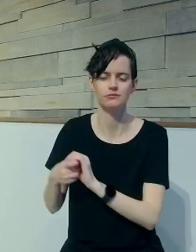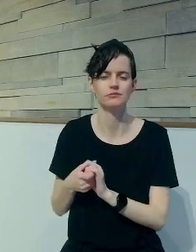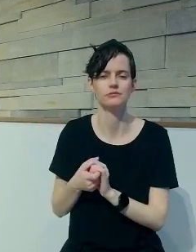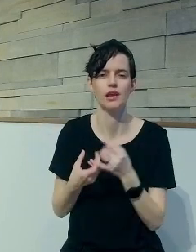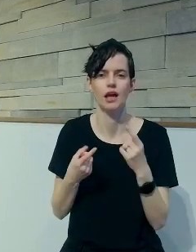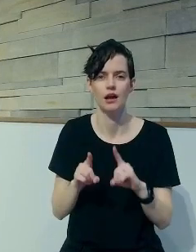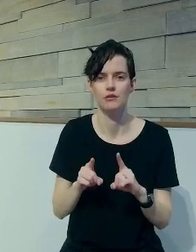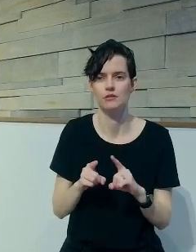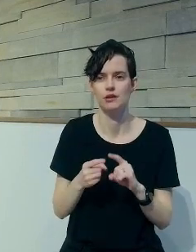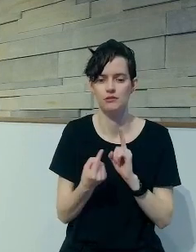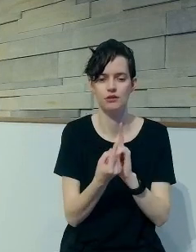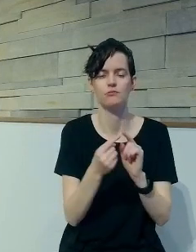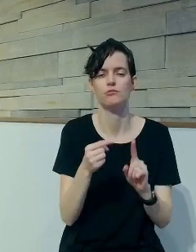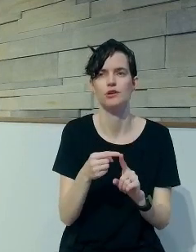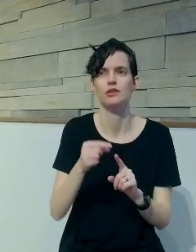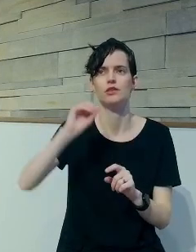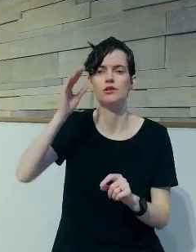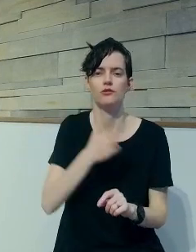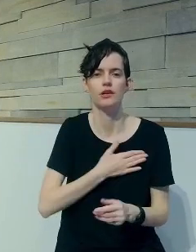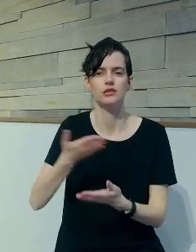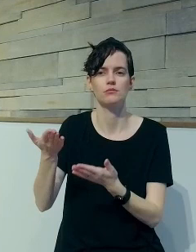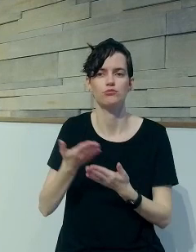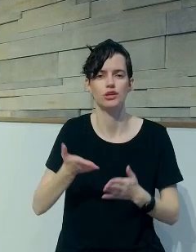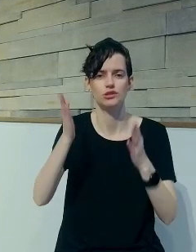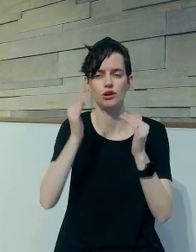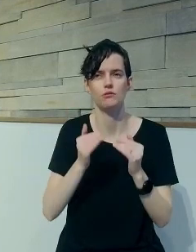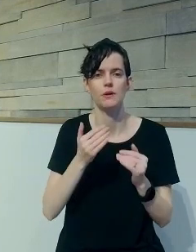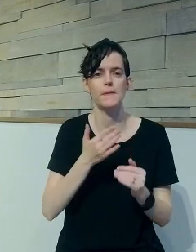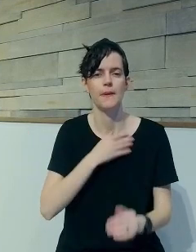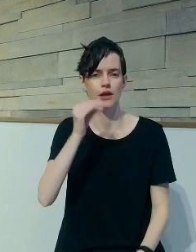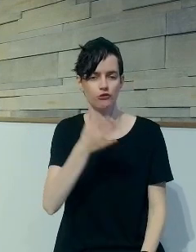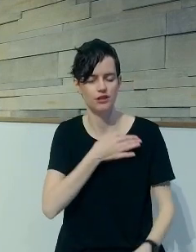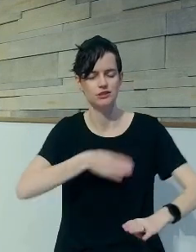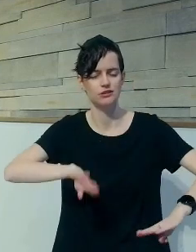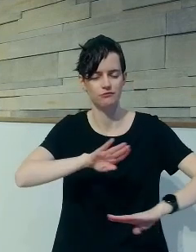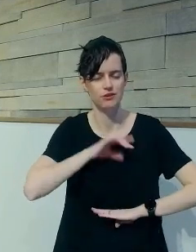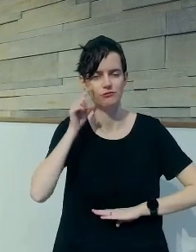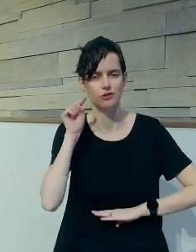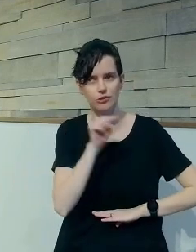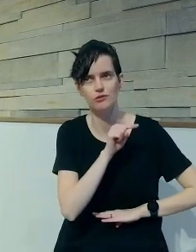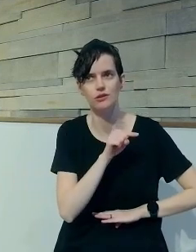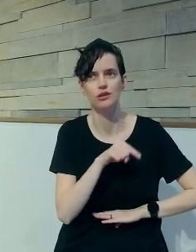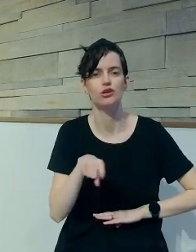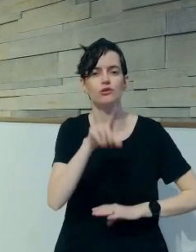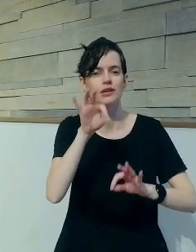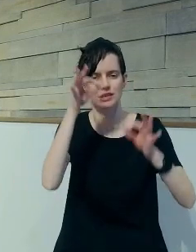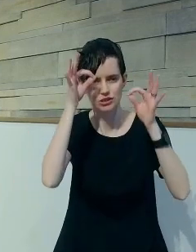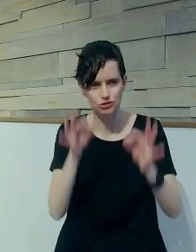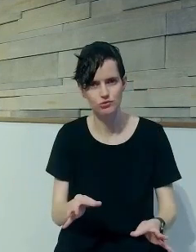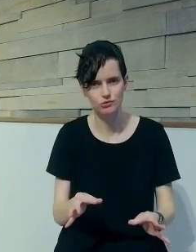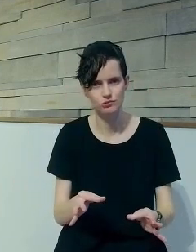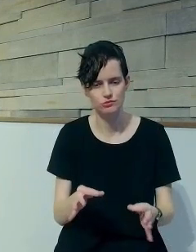And we come to the point where grace brings hope. My grace is sufficient for you. Folks, choose to believe.